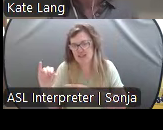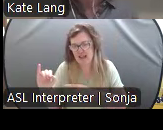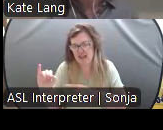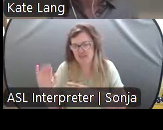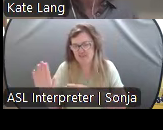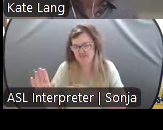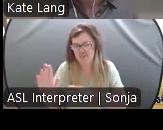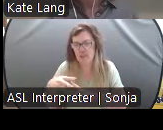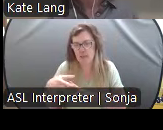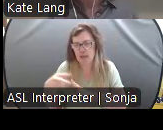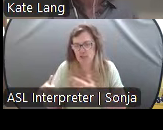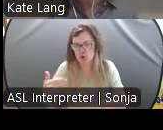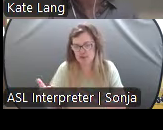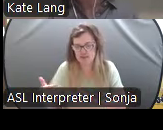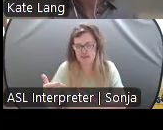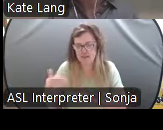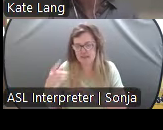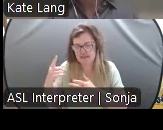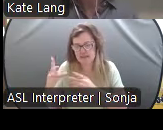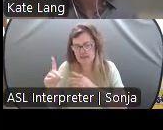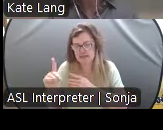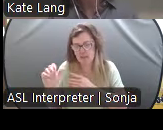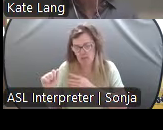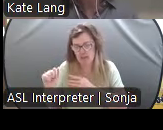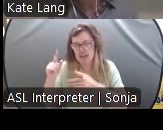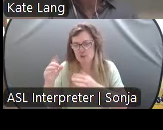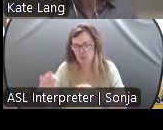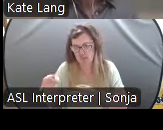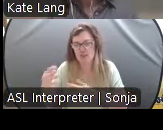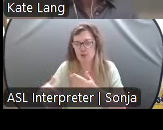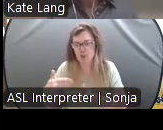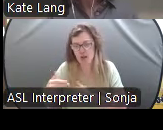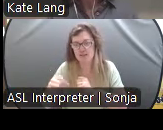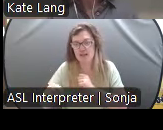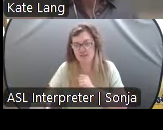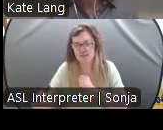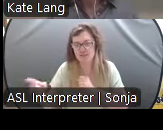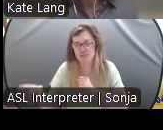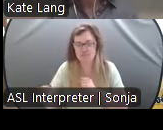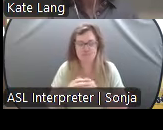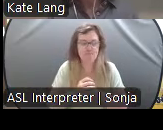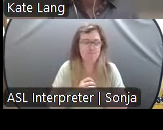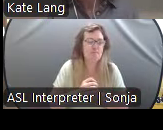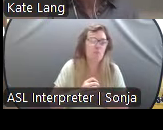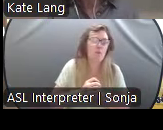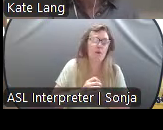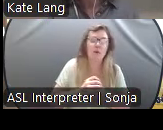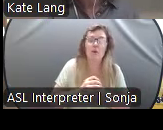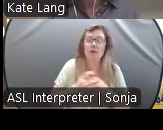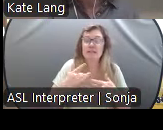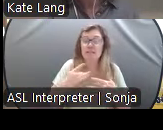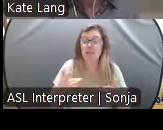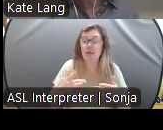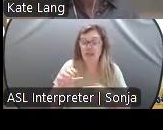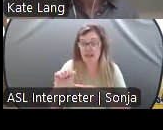going through that disability determination process, which can be lengthy. Usually, the SSDI